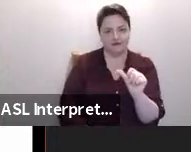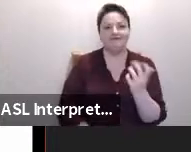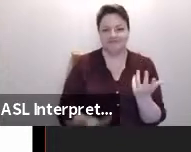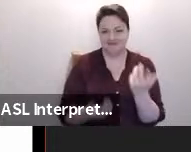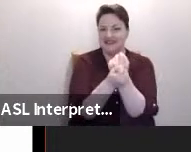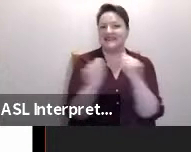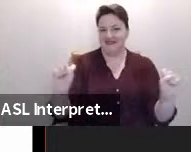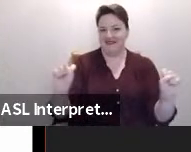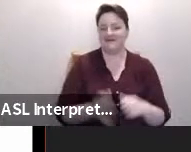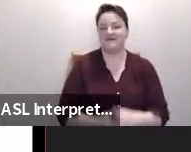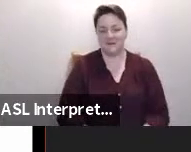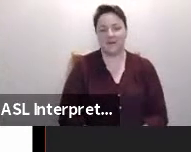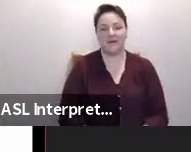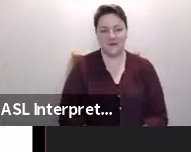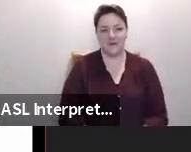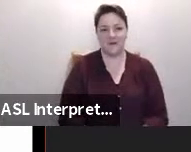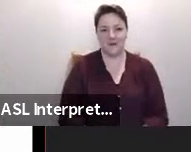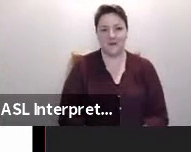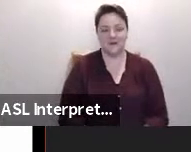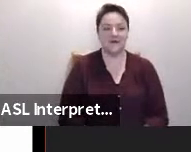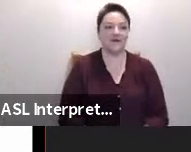please.